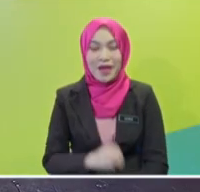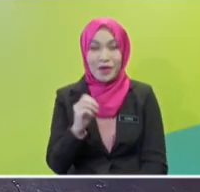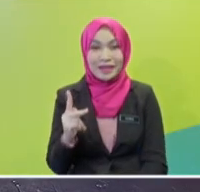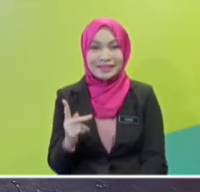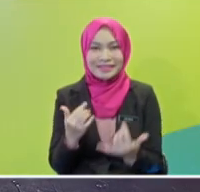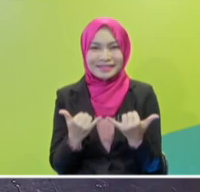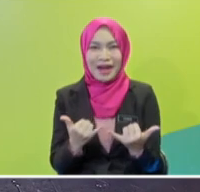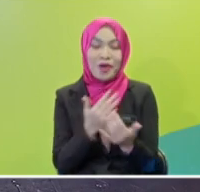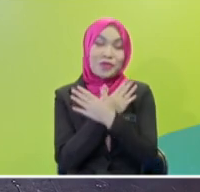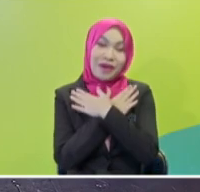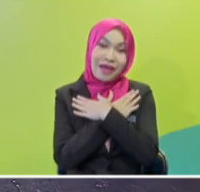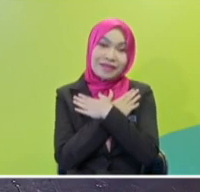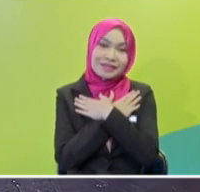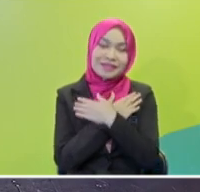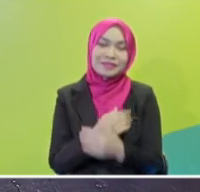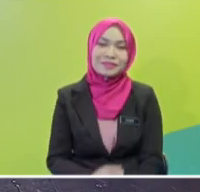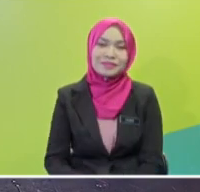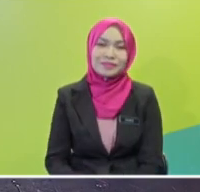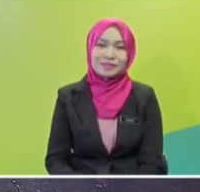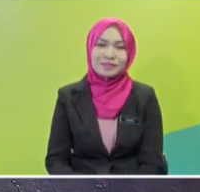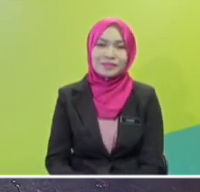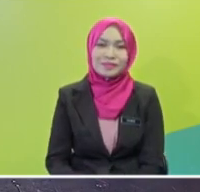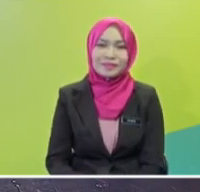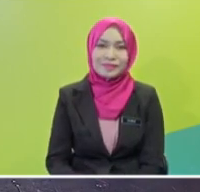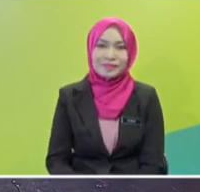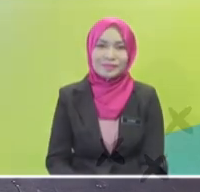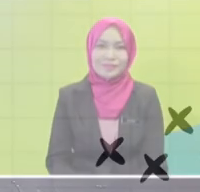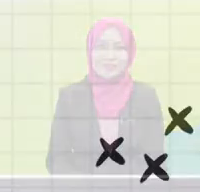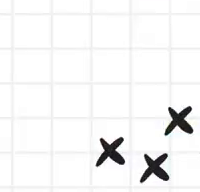break. Back to you after this on EduwebTV KPM.